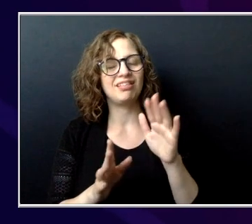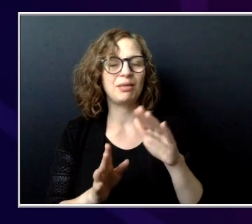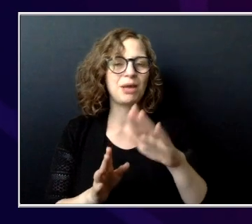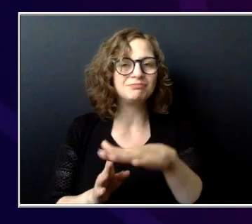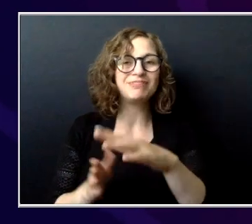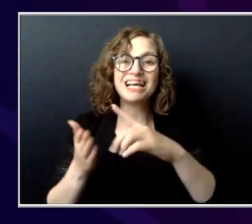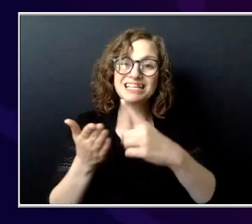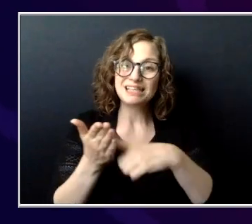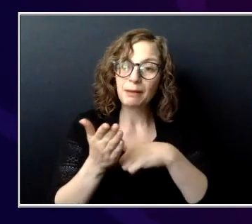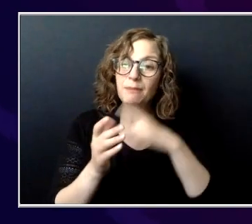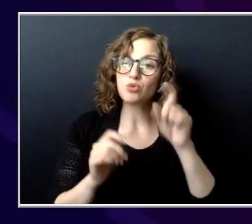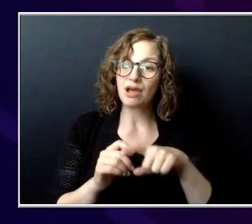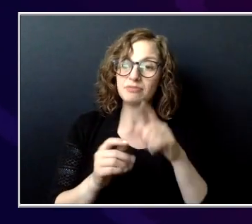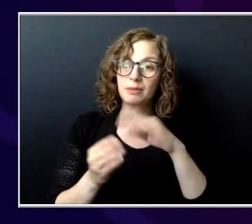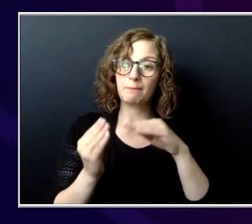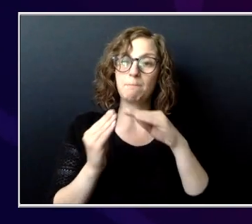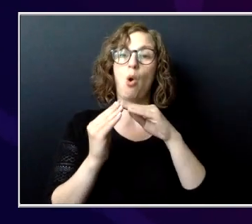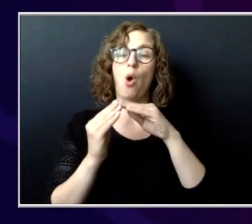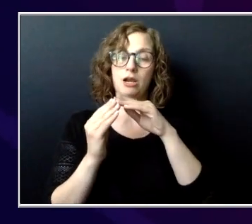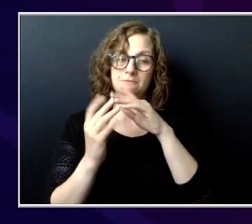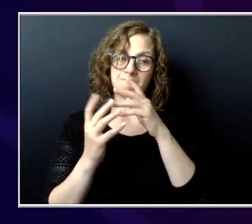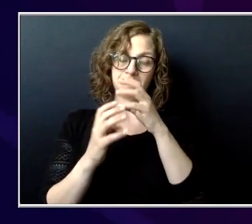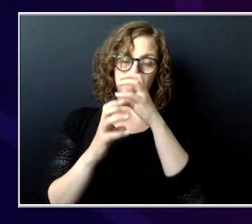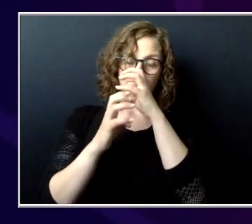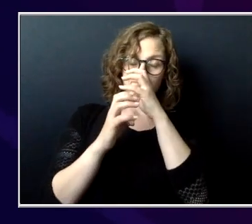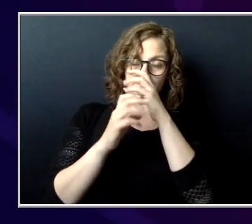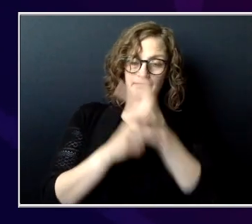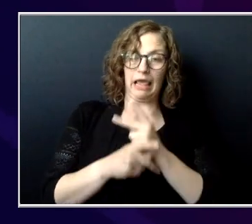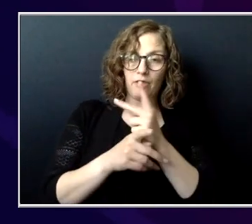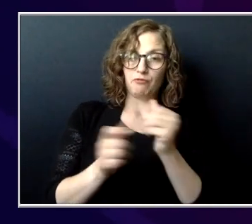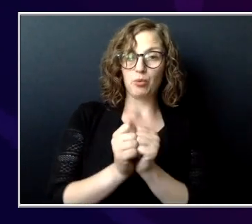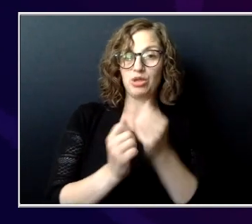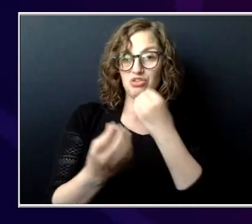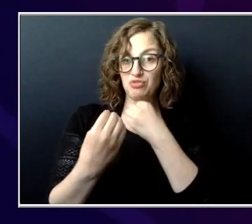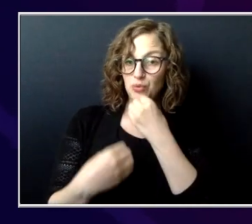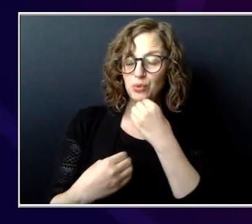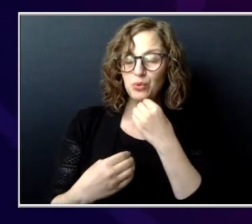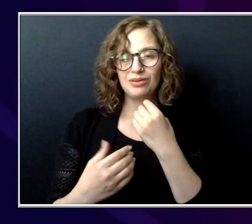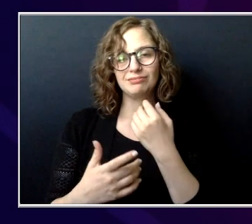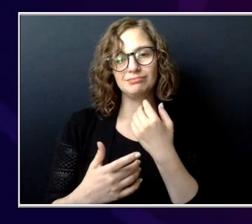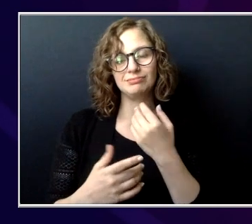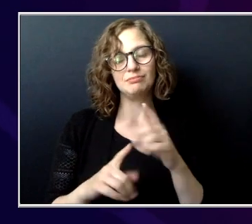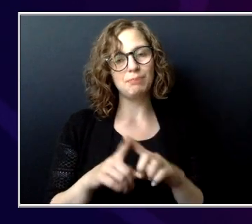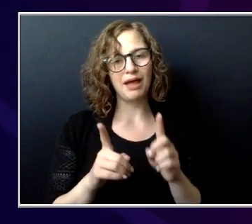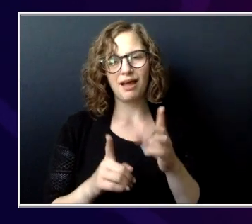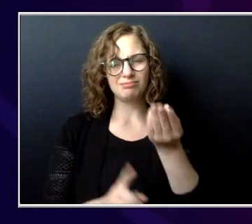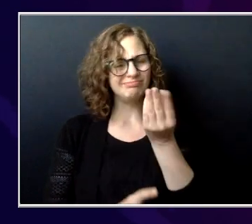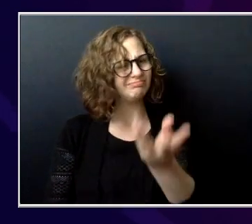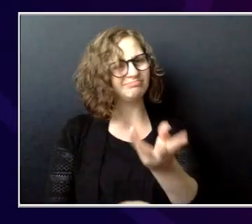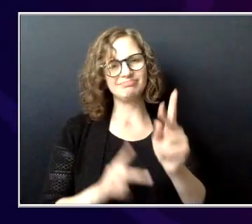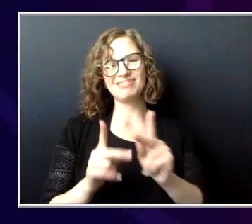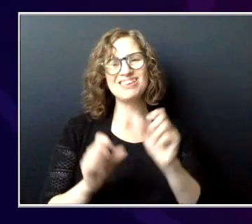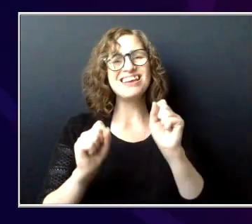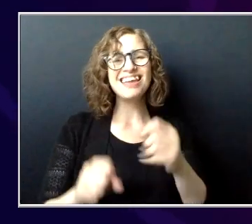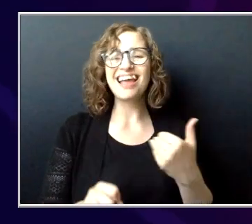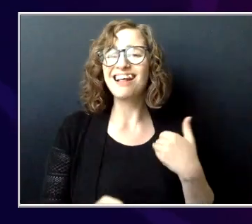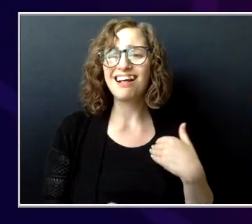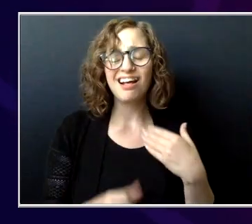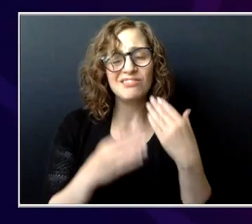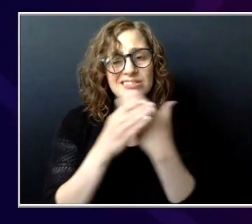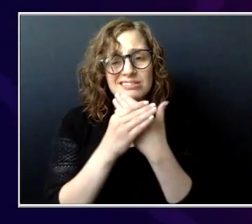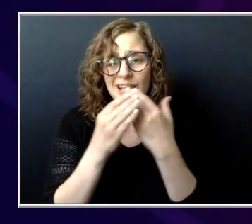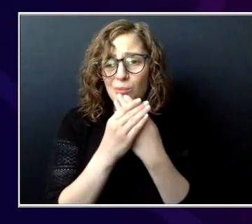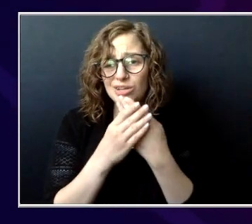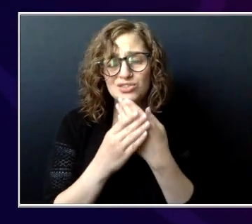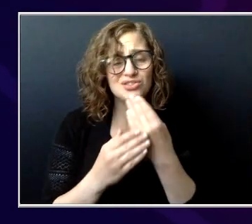on the spectrum of diabetes and things like that. But I talk to a lot of people about, hey, you can have a sandwich for lunch in a drive-thru. You